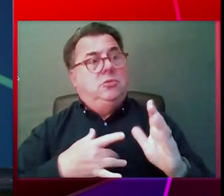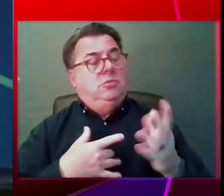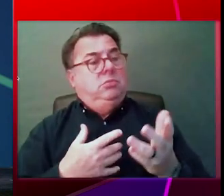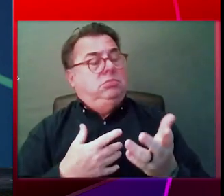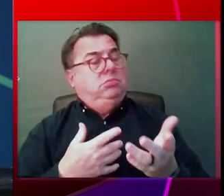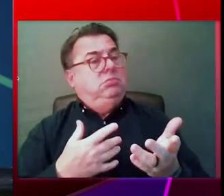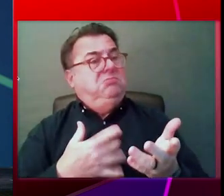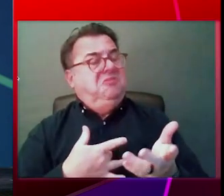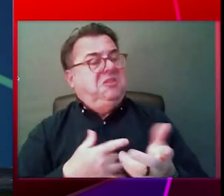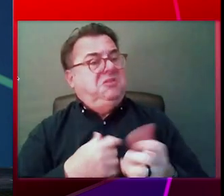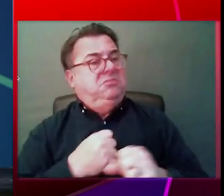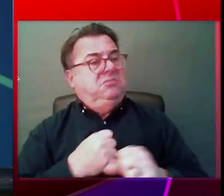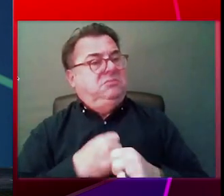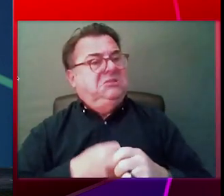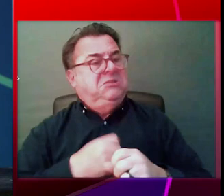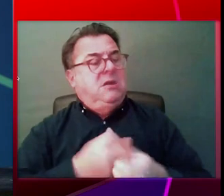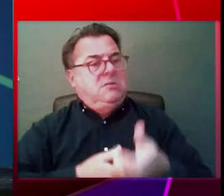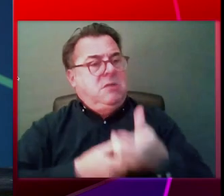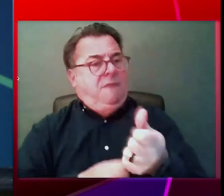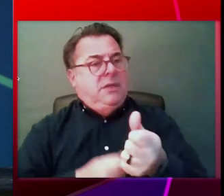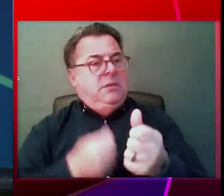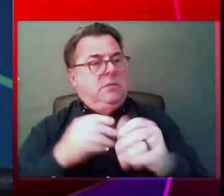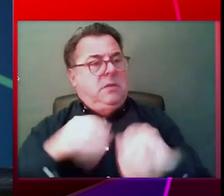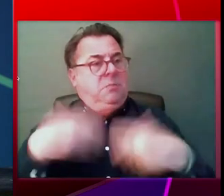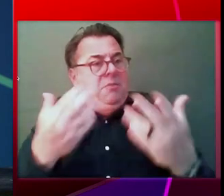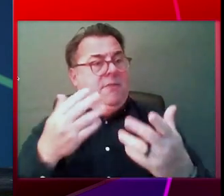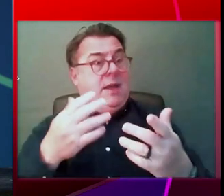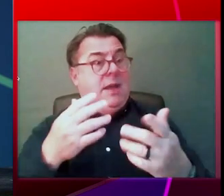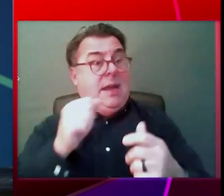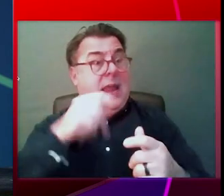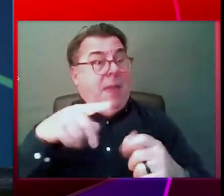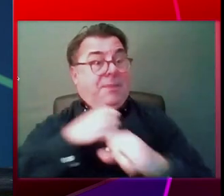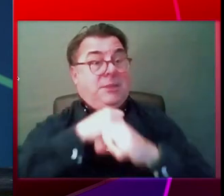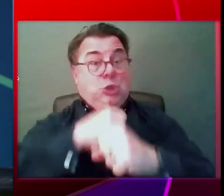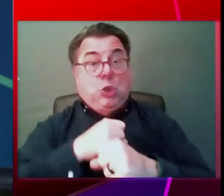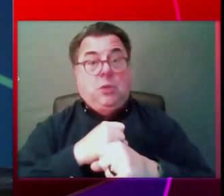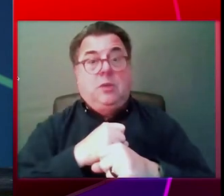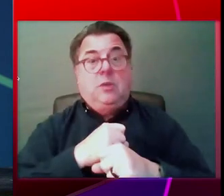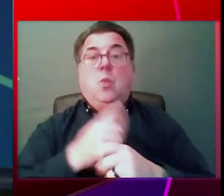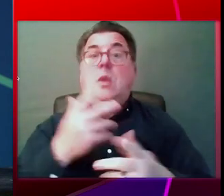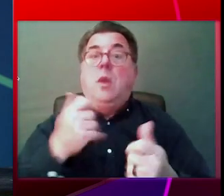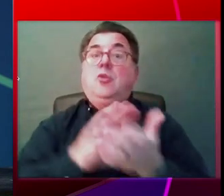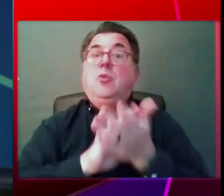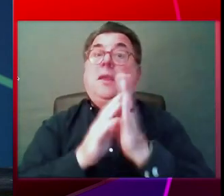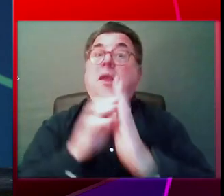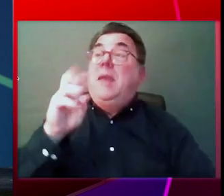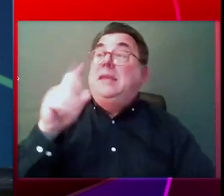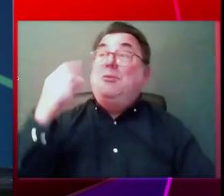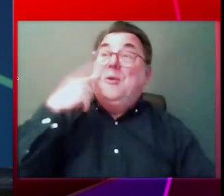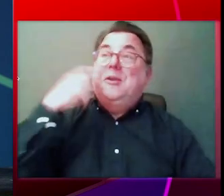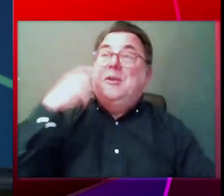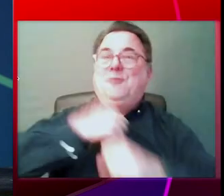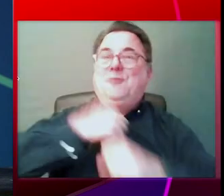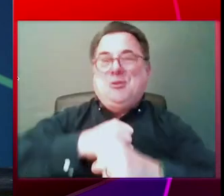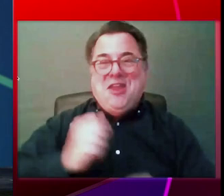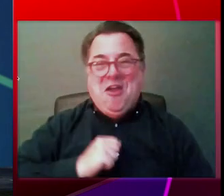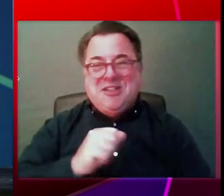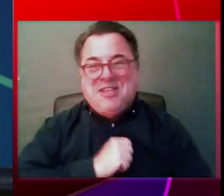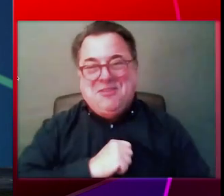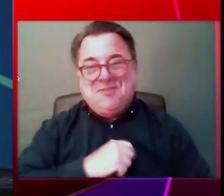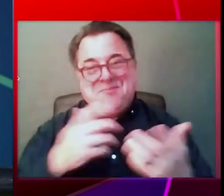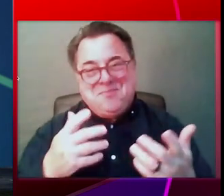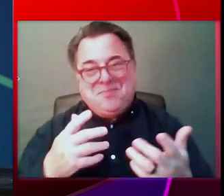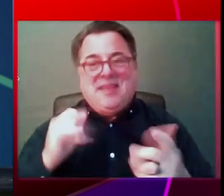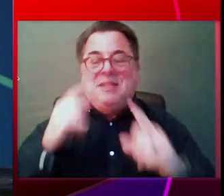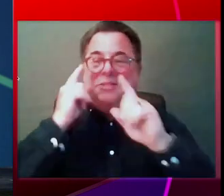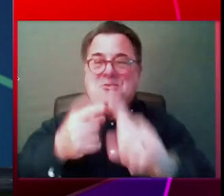secure application from one vendor. We want to be the AWS, but for security, really, is what the goal is.